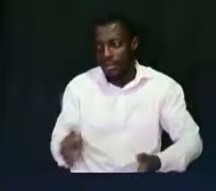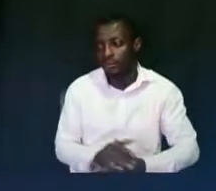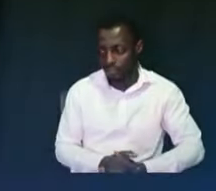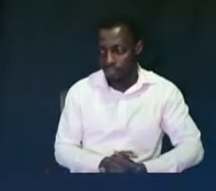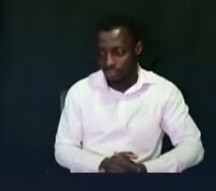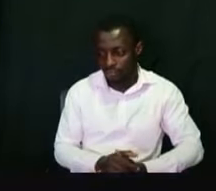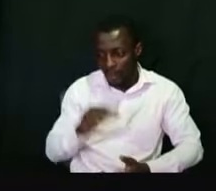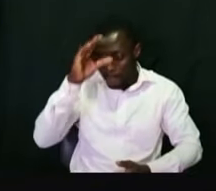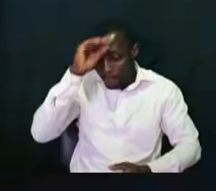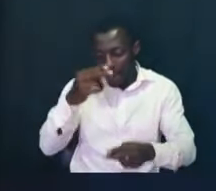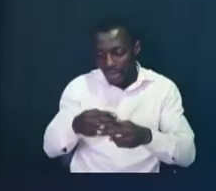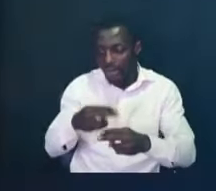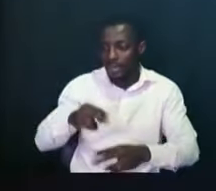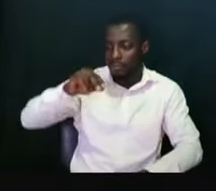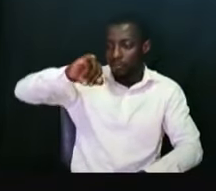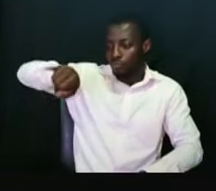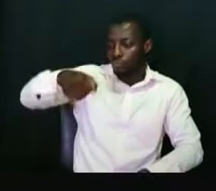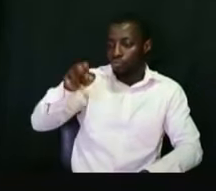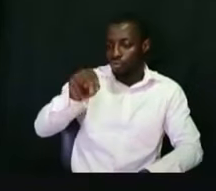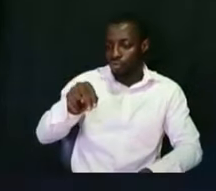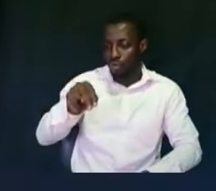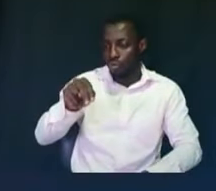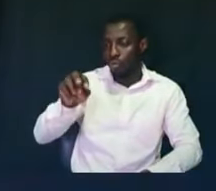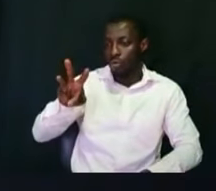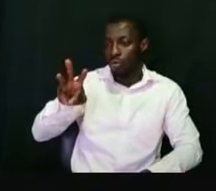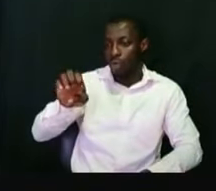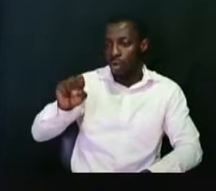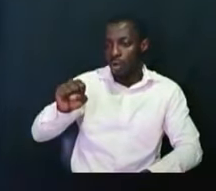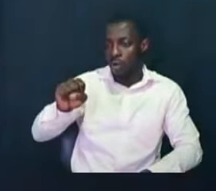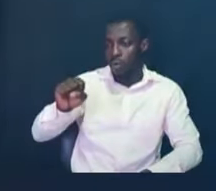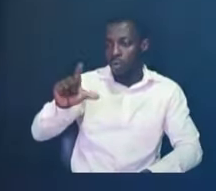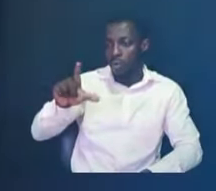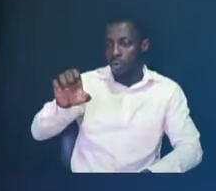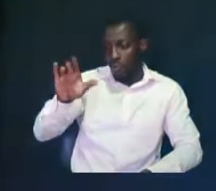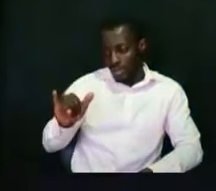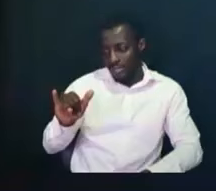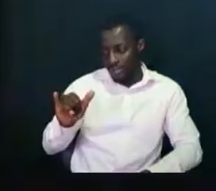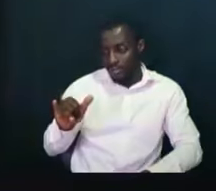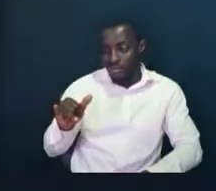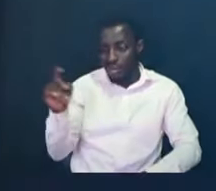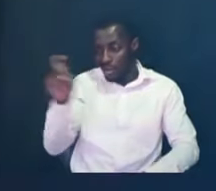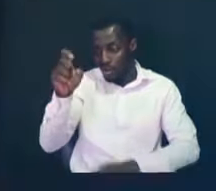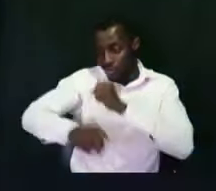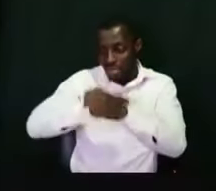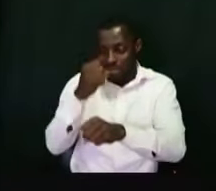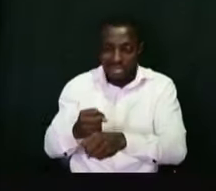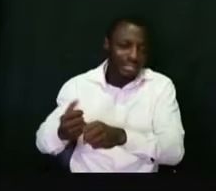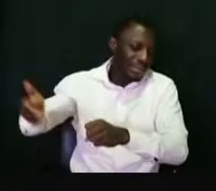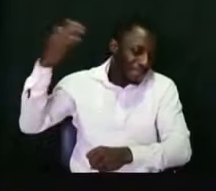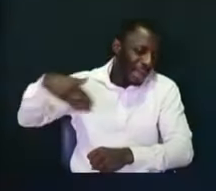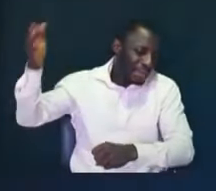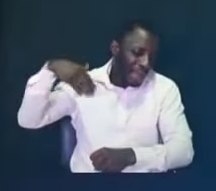eba, called John Wesley. Our friend John Wesley. 100 years ago, in fio ha etwe mu. Certain